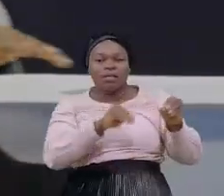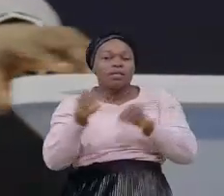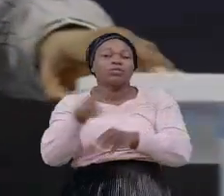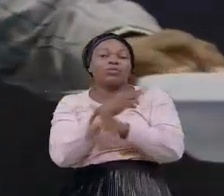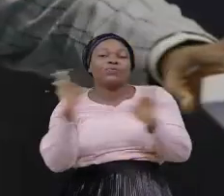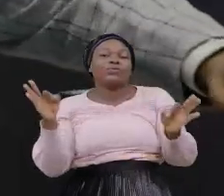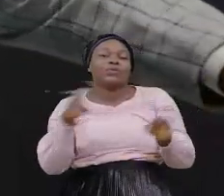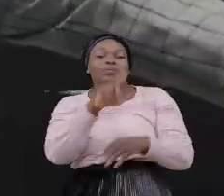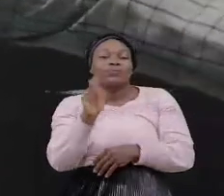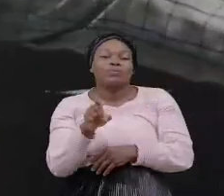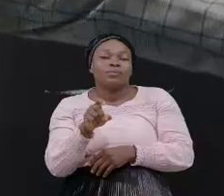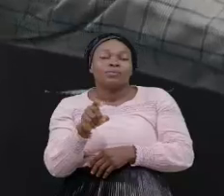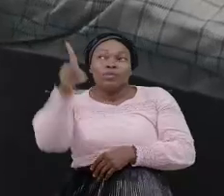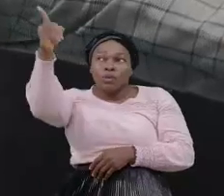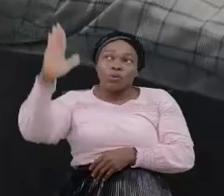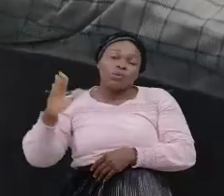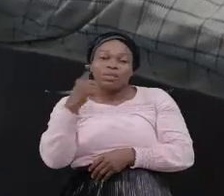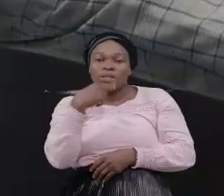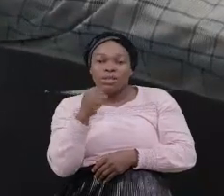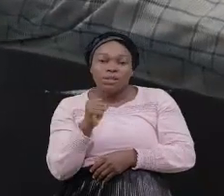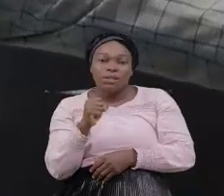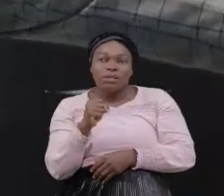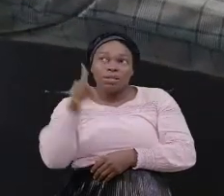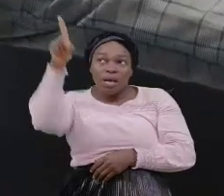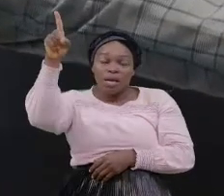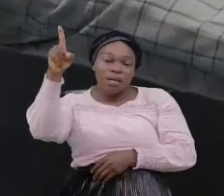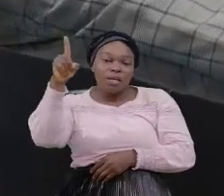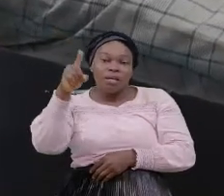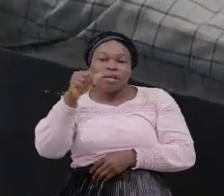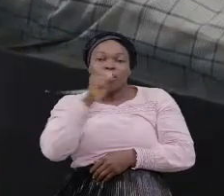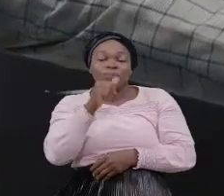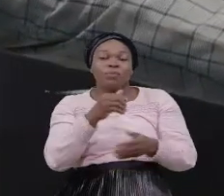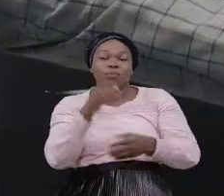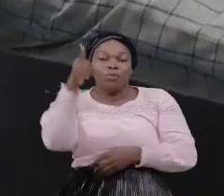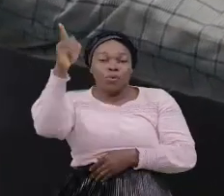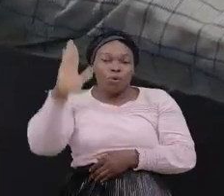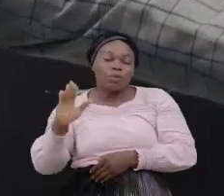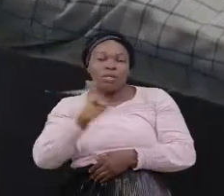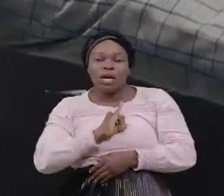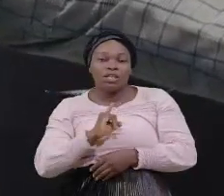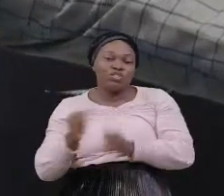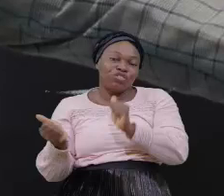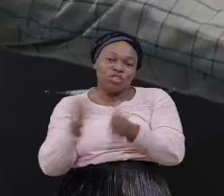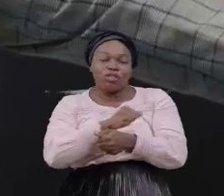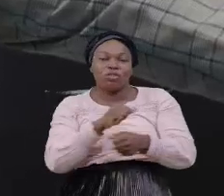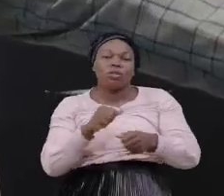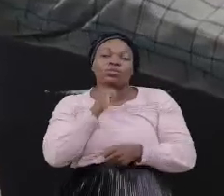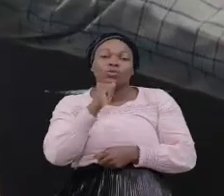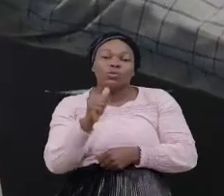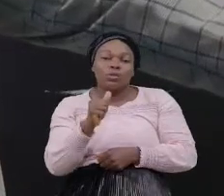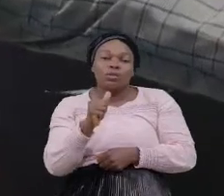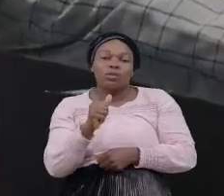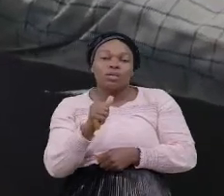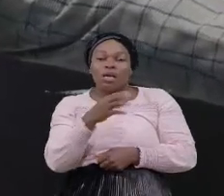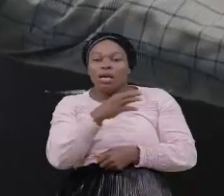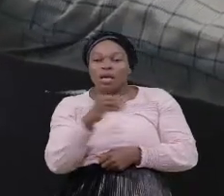God says, I am God, I change not. Is that true? Yes. Once you know that truth, accept that